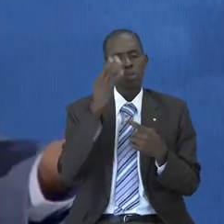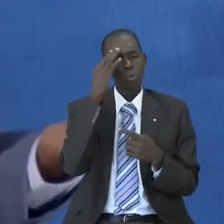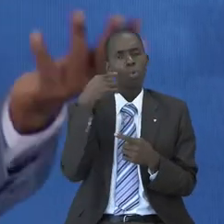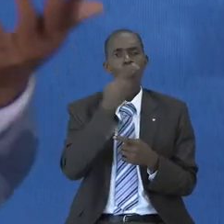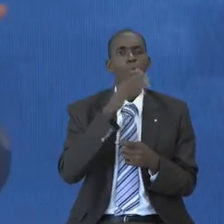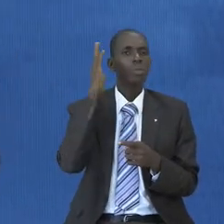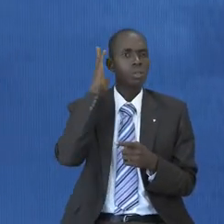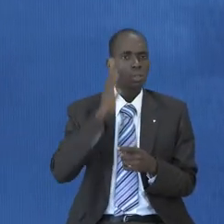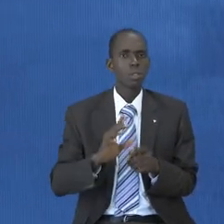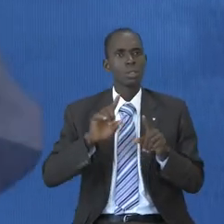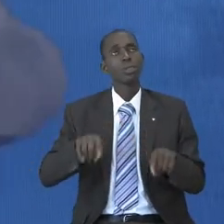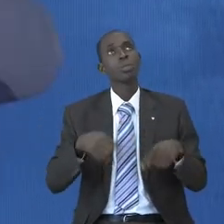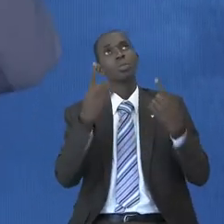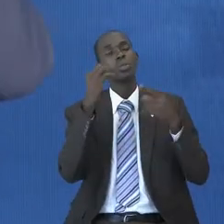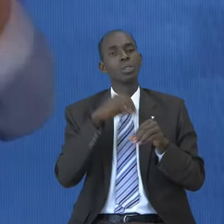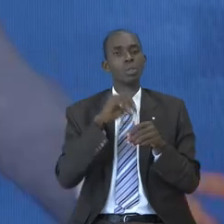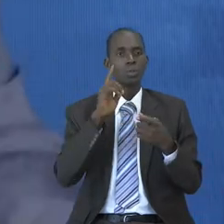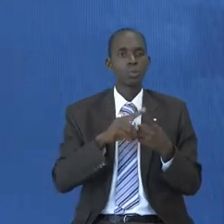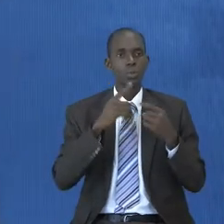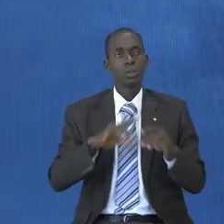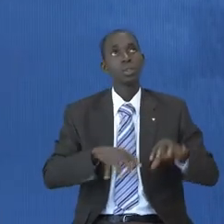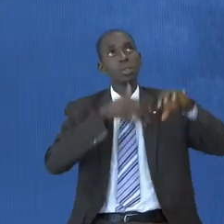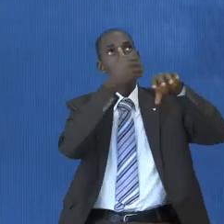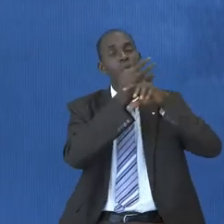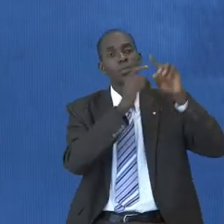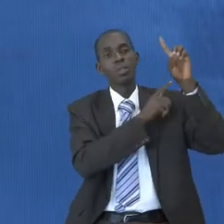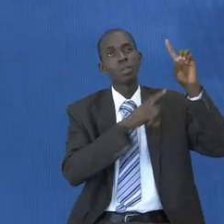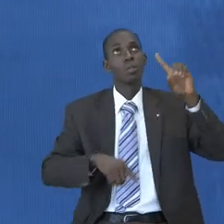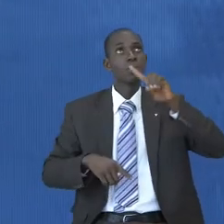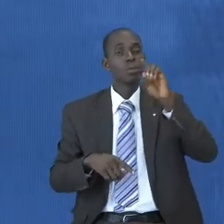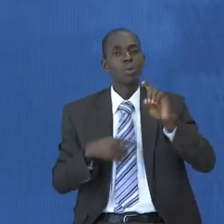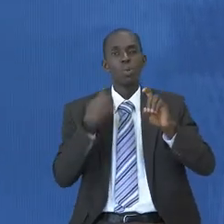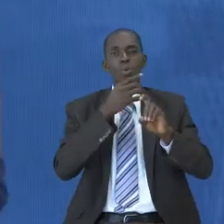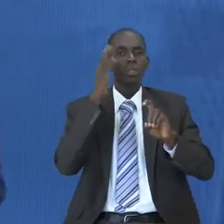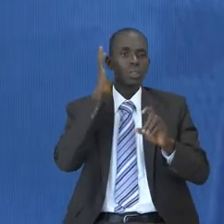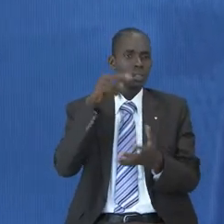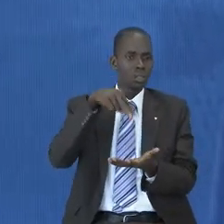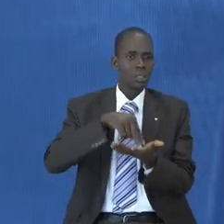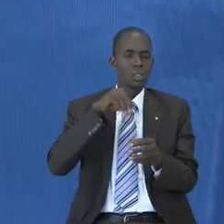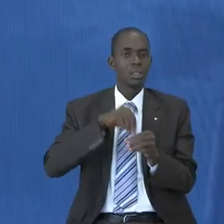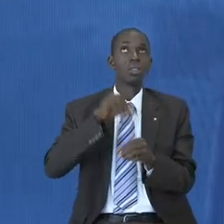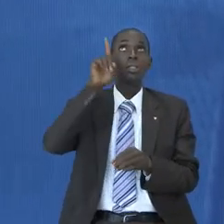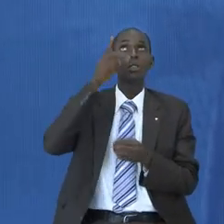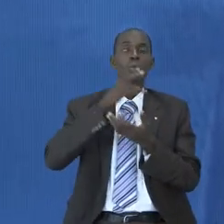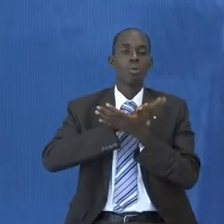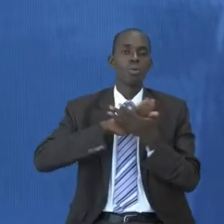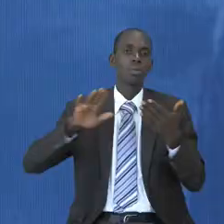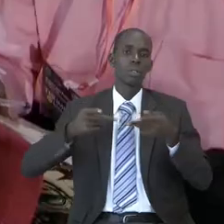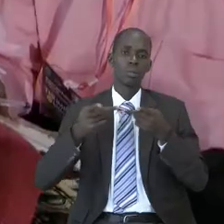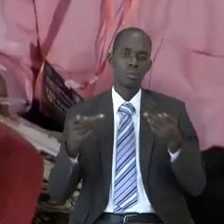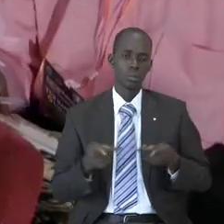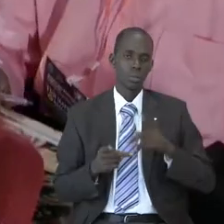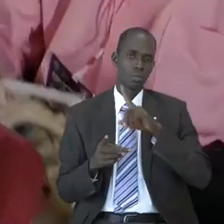the hill of the Lord, or who shall stand in his holy place? Look at